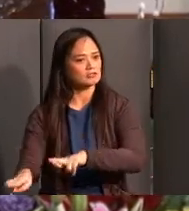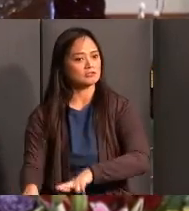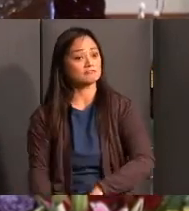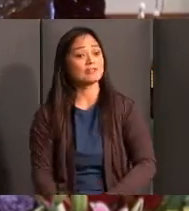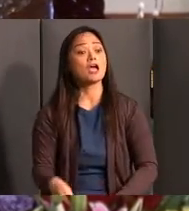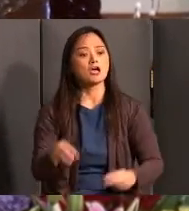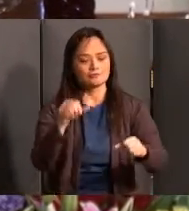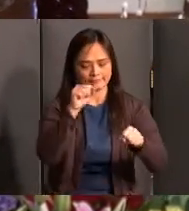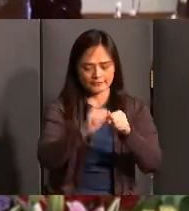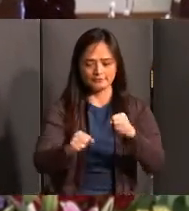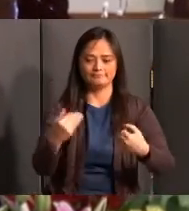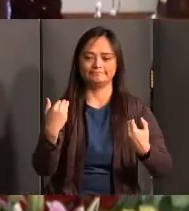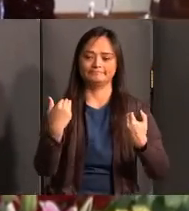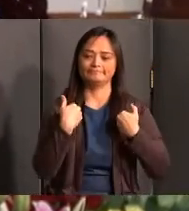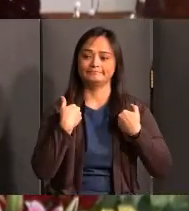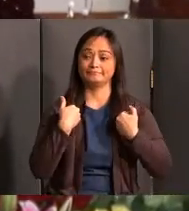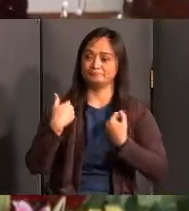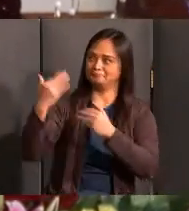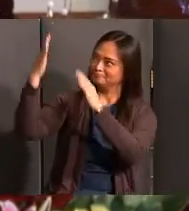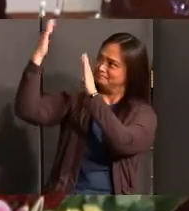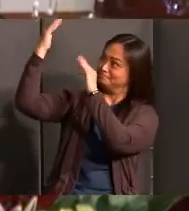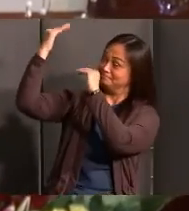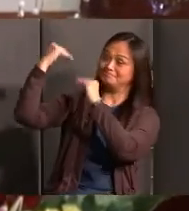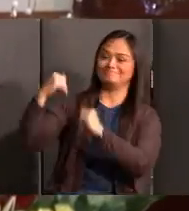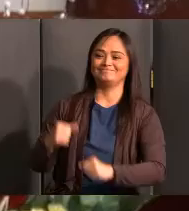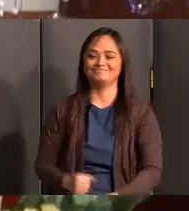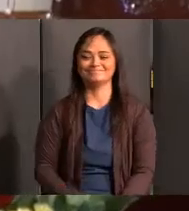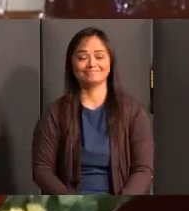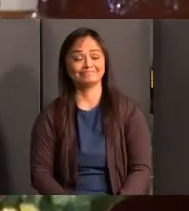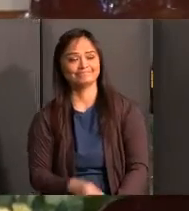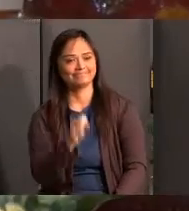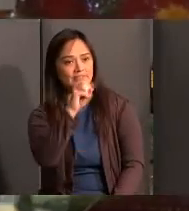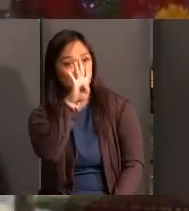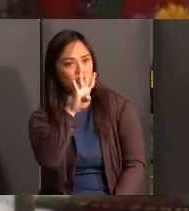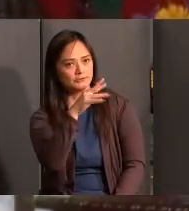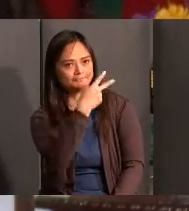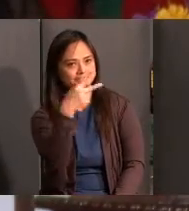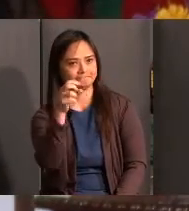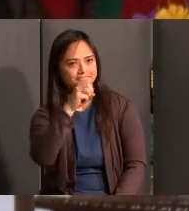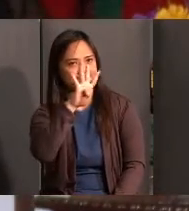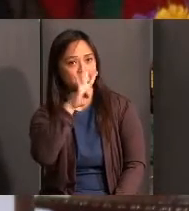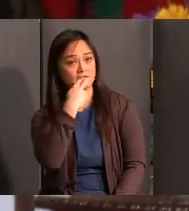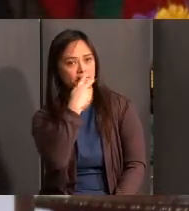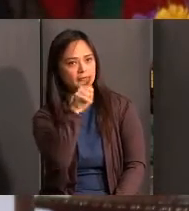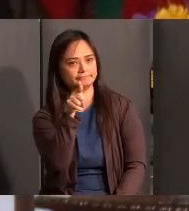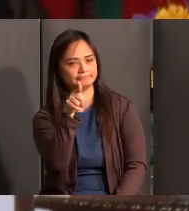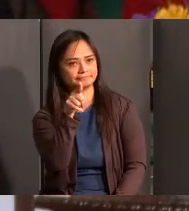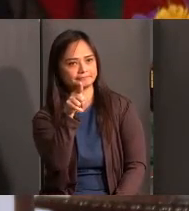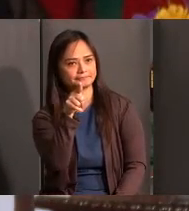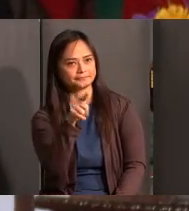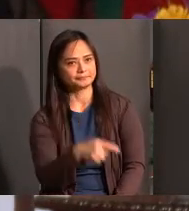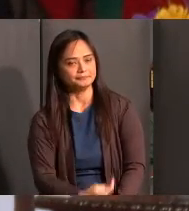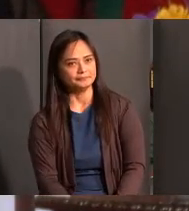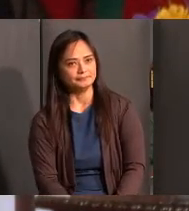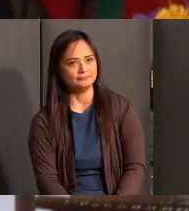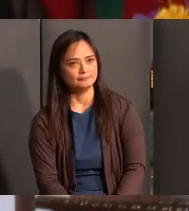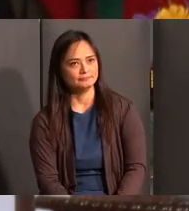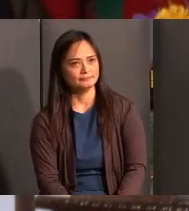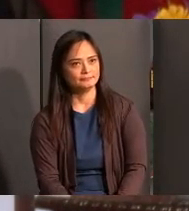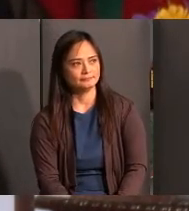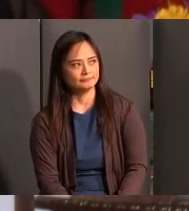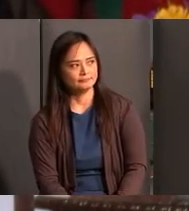hope. Now, ang sabi, verse 14, balikan natin yan. And I hope